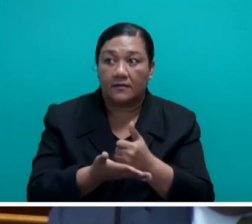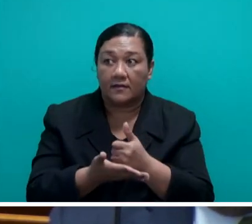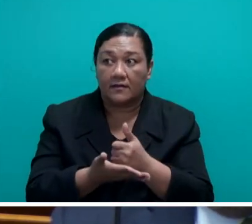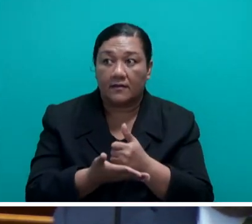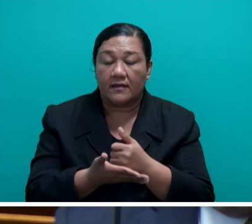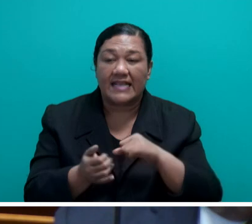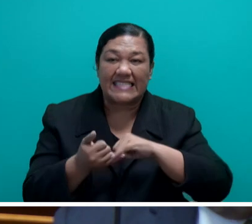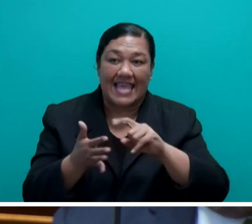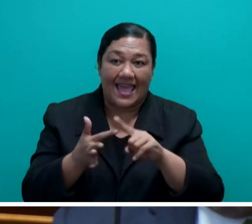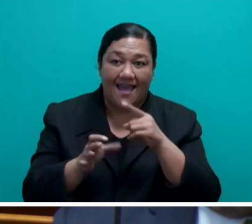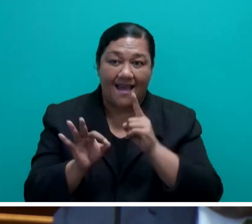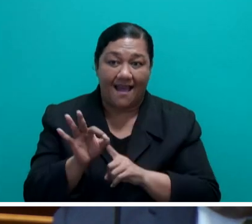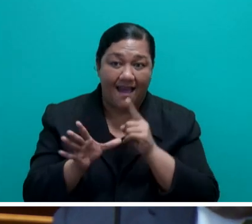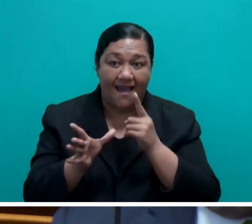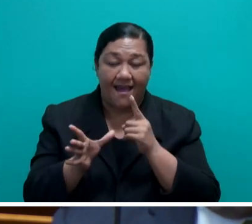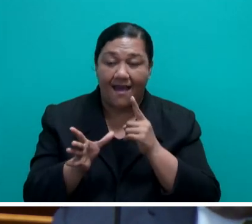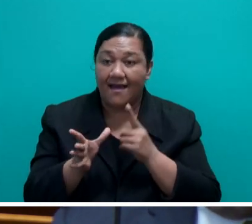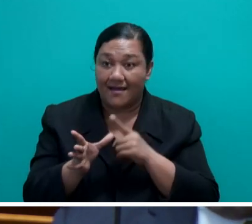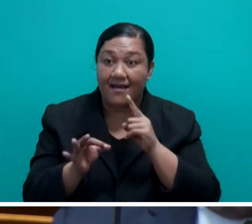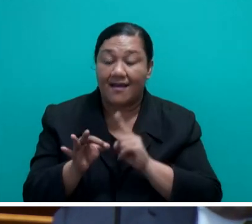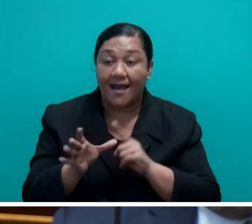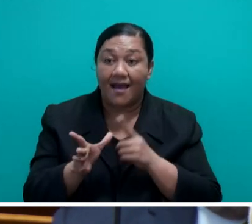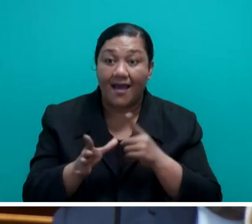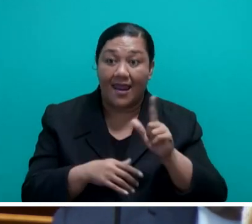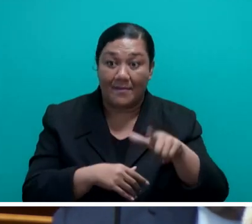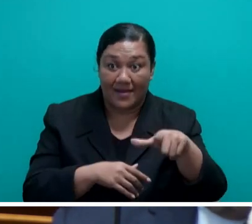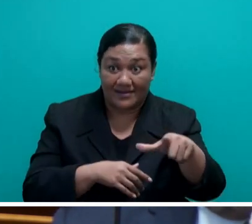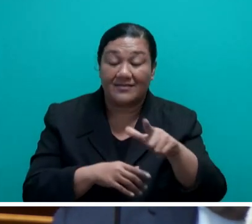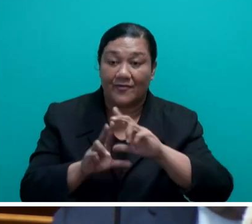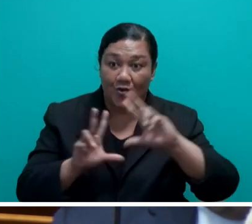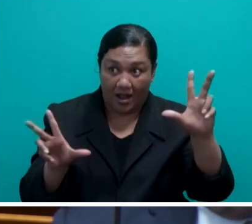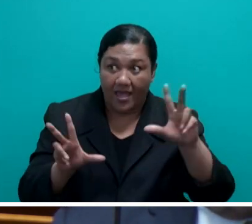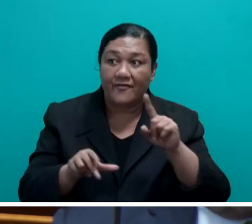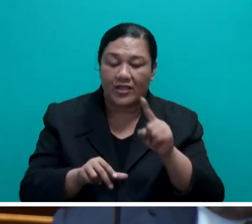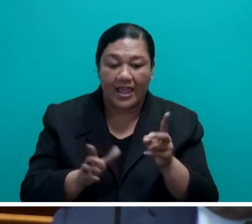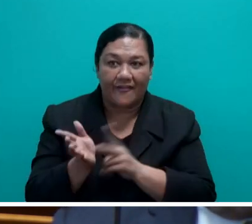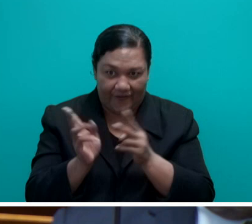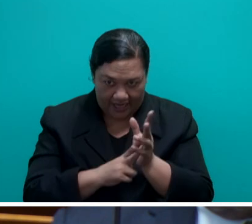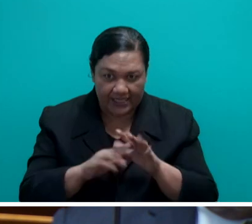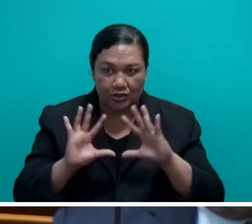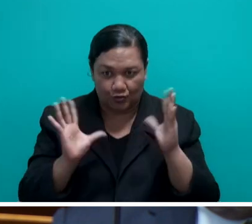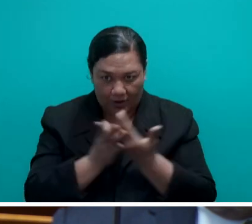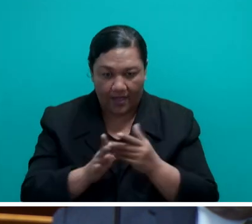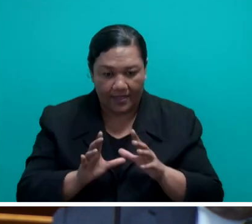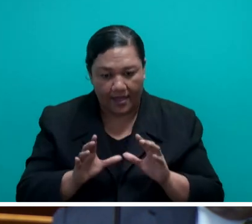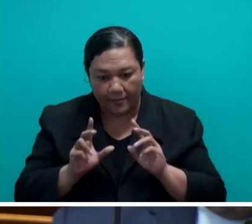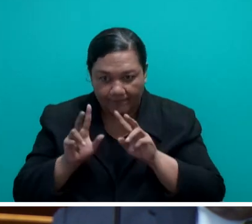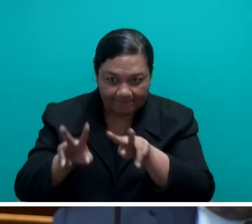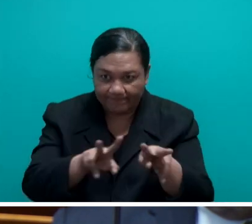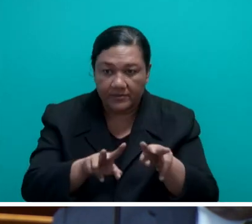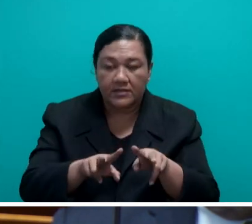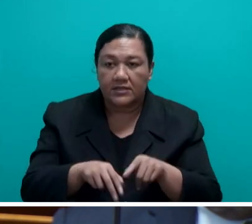Siangaga, while the Turani Koro Nabavatu led the village task force team. The reporting line was a top-down and bottom-up